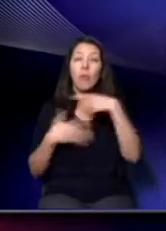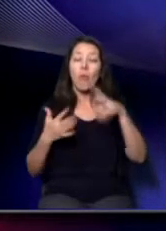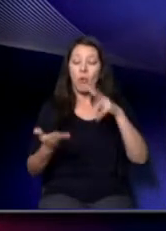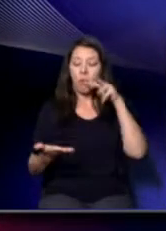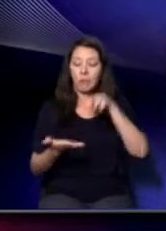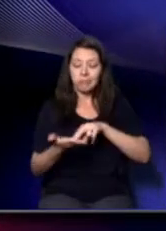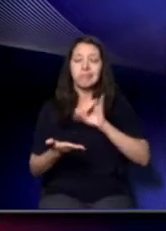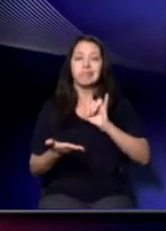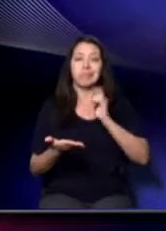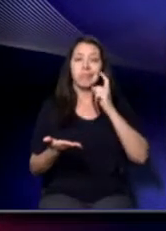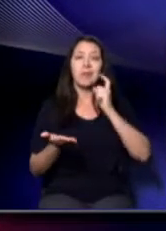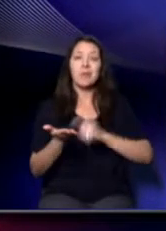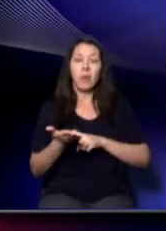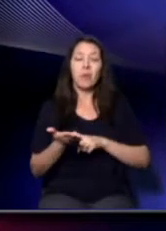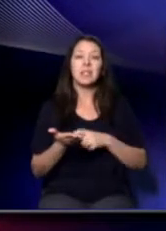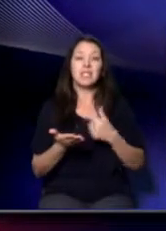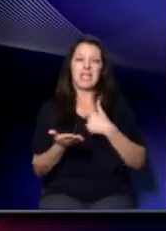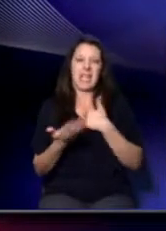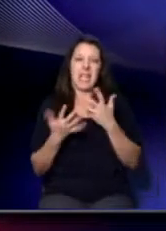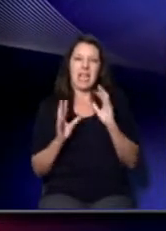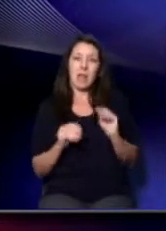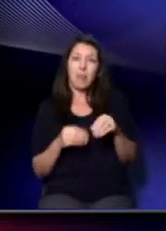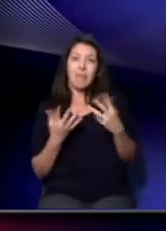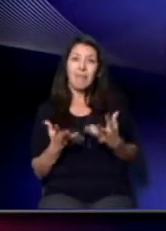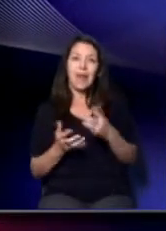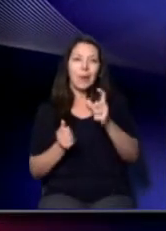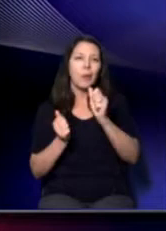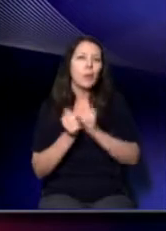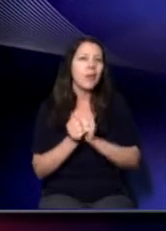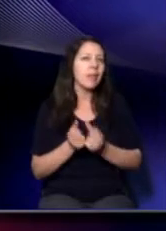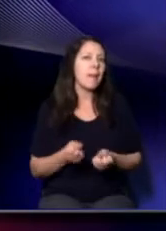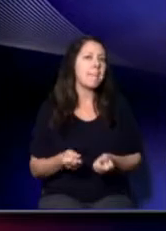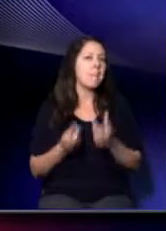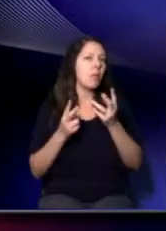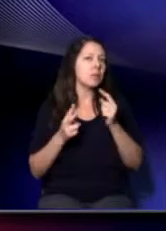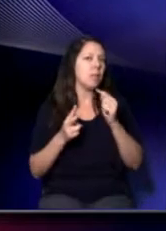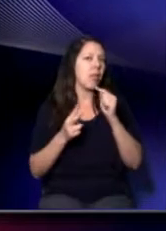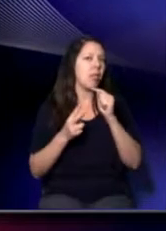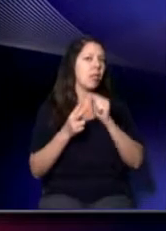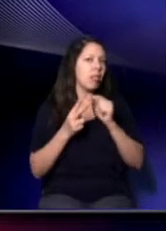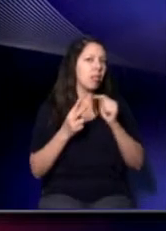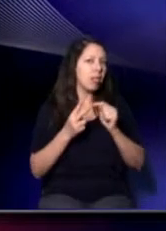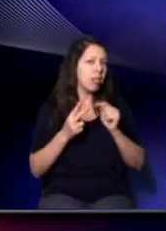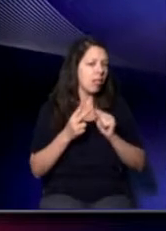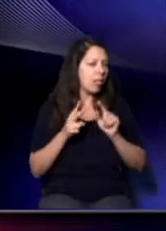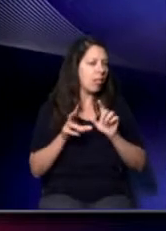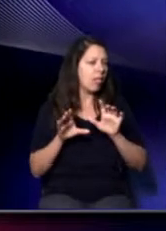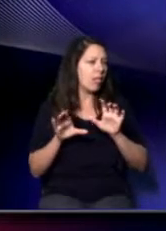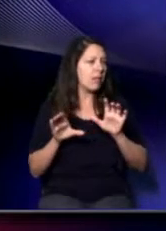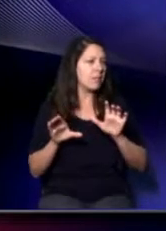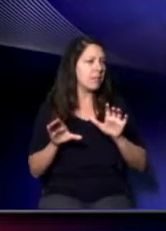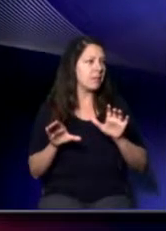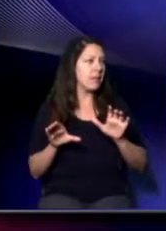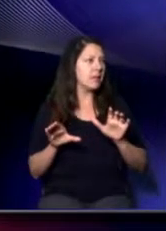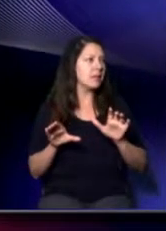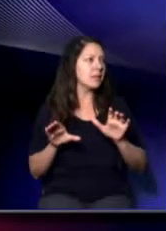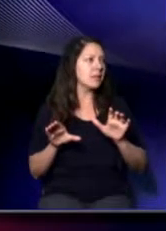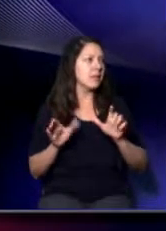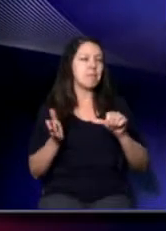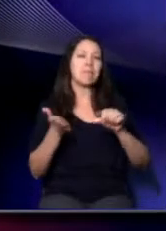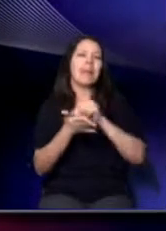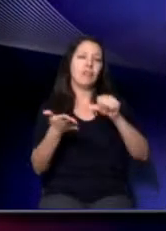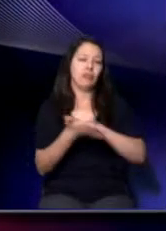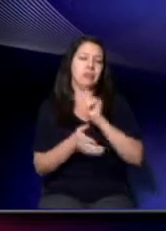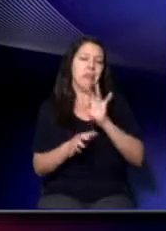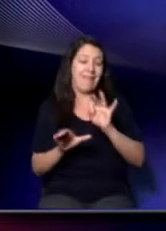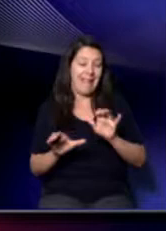provided you with multiple pages of actions and probably a little bit puzzled